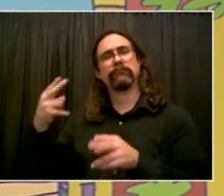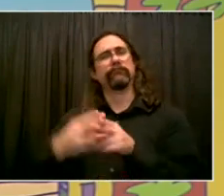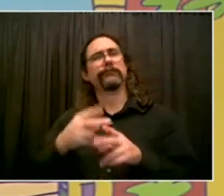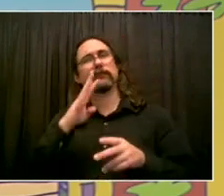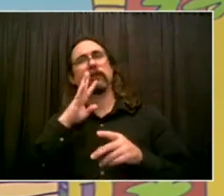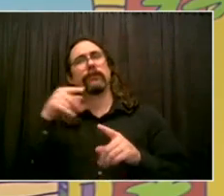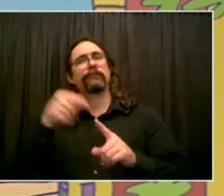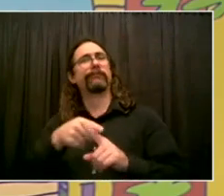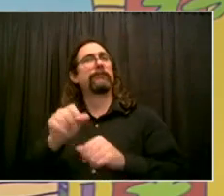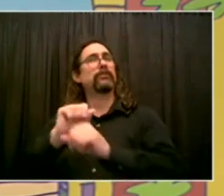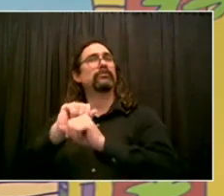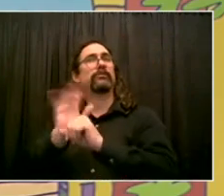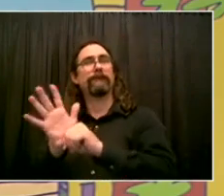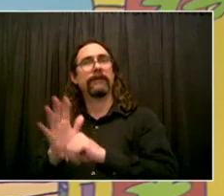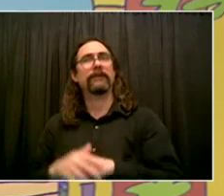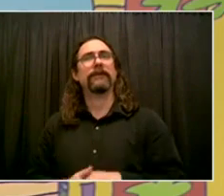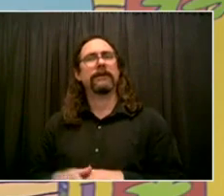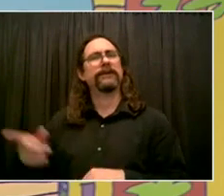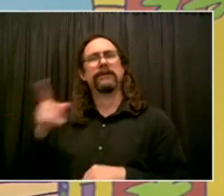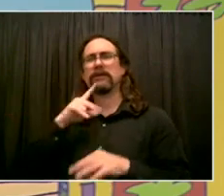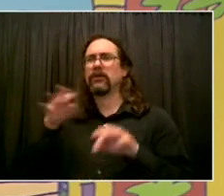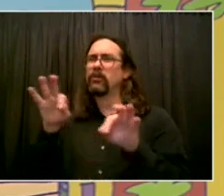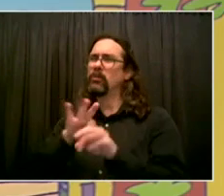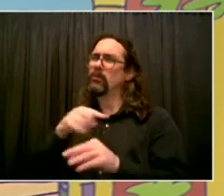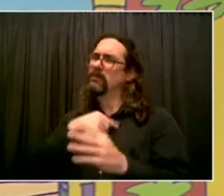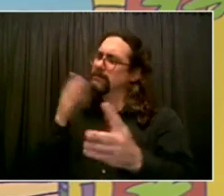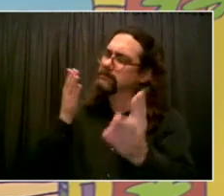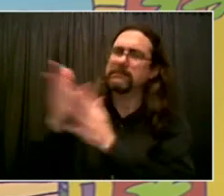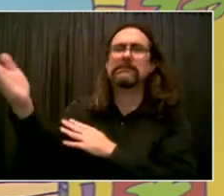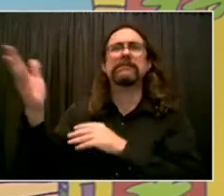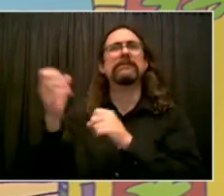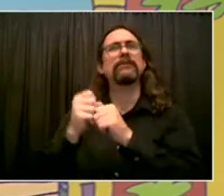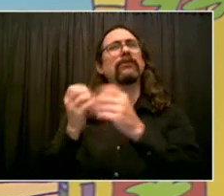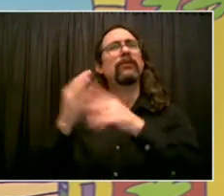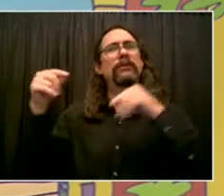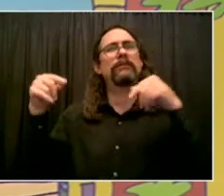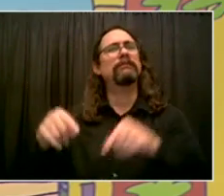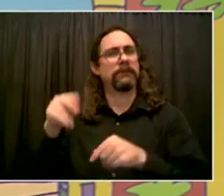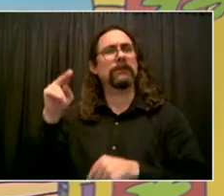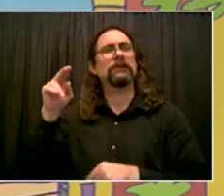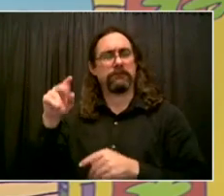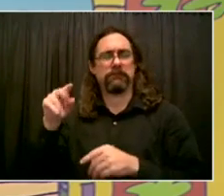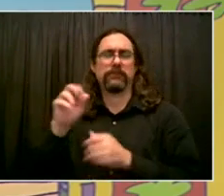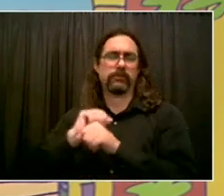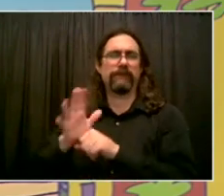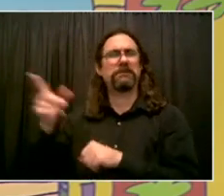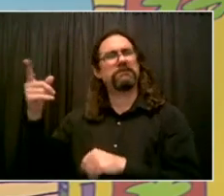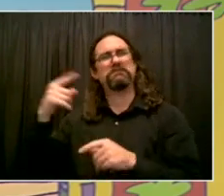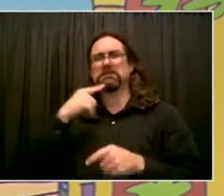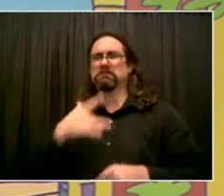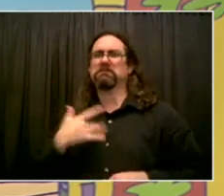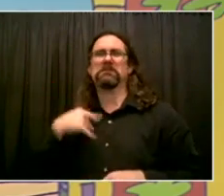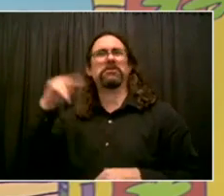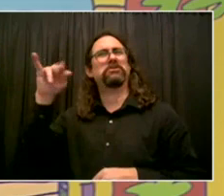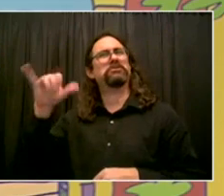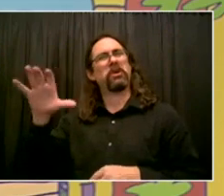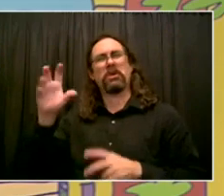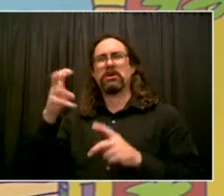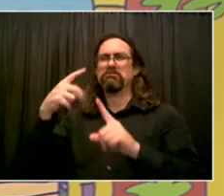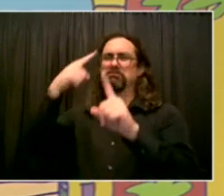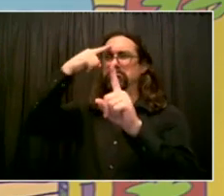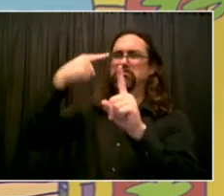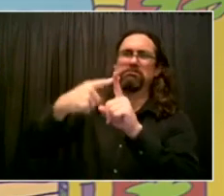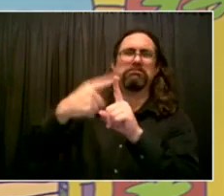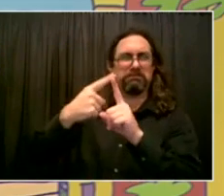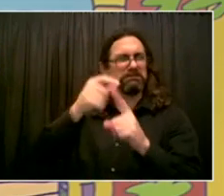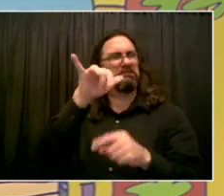Broadway could and will come back. He's been one of the people that told people believe we can make it happen. I want you to just hear a brief message of what he said